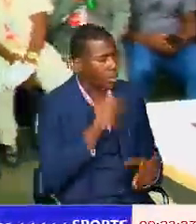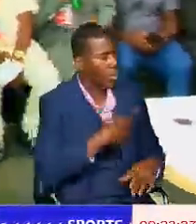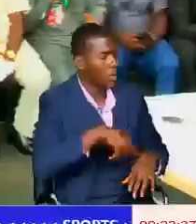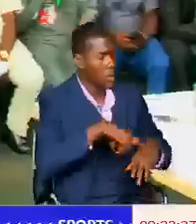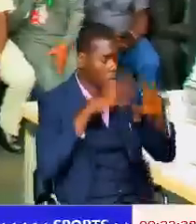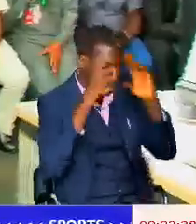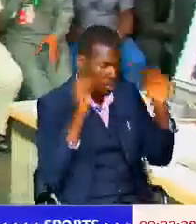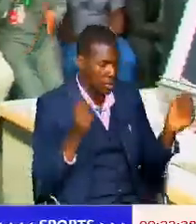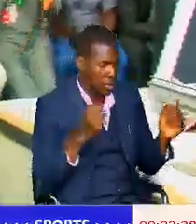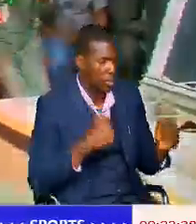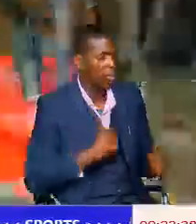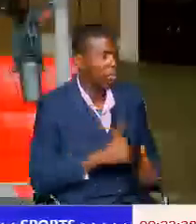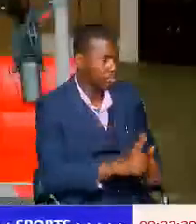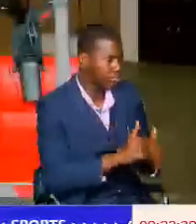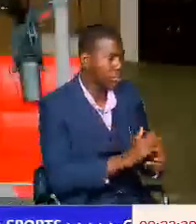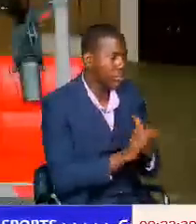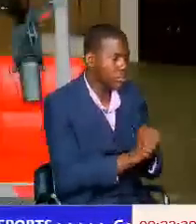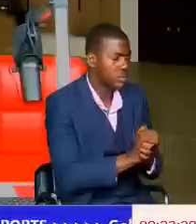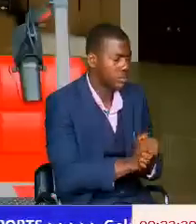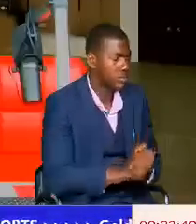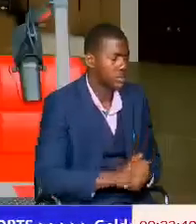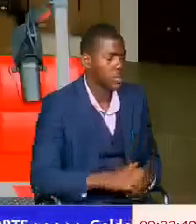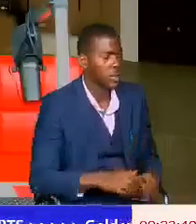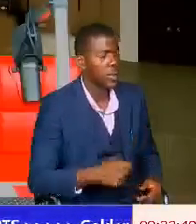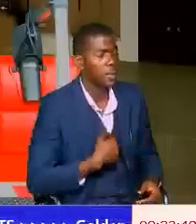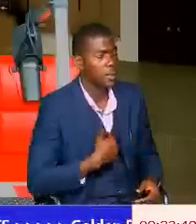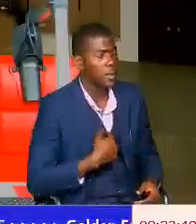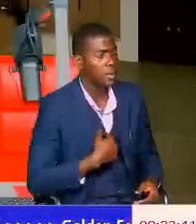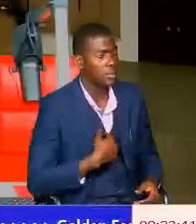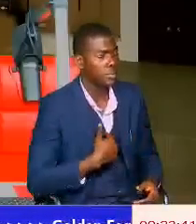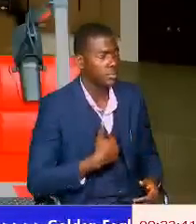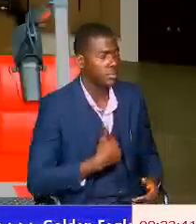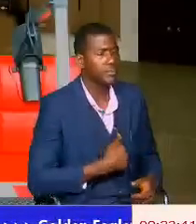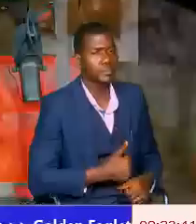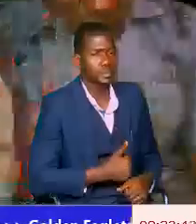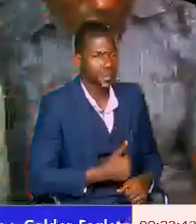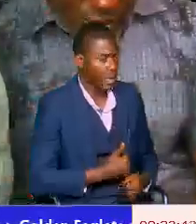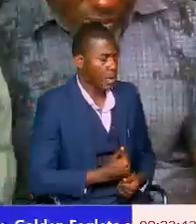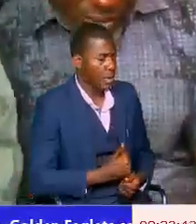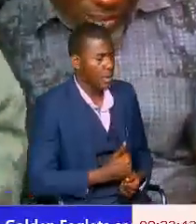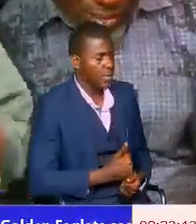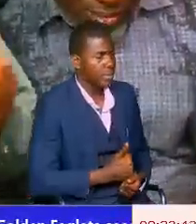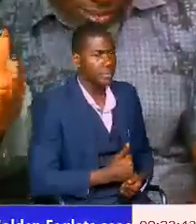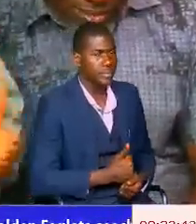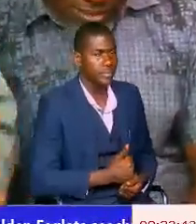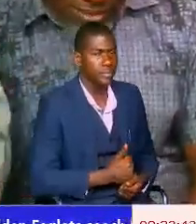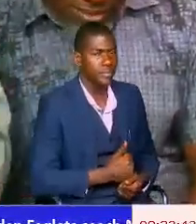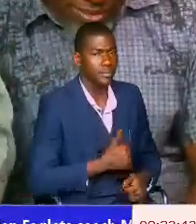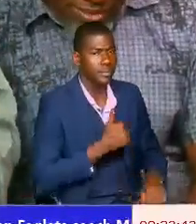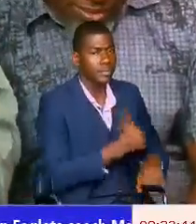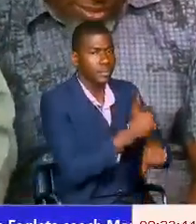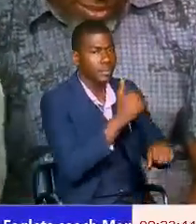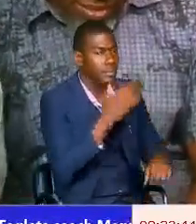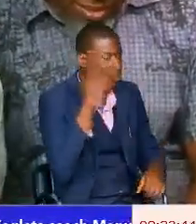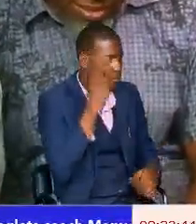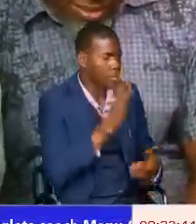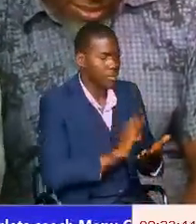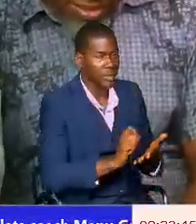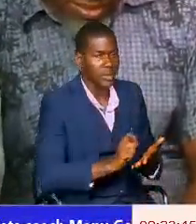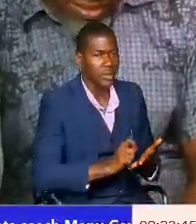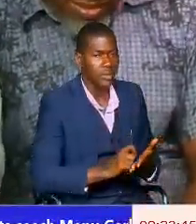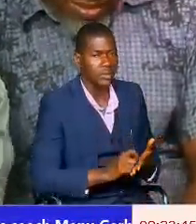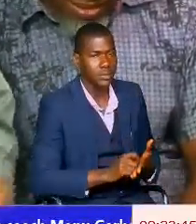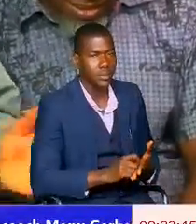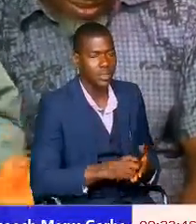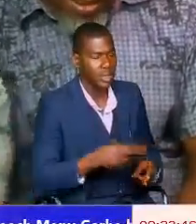President. Yes, I appreciate you. My permanent secretary, Semeka, I greet you. He's a member of Brekete Family. Hey, Maurice Mberi